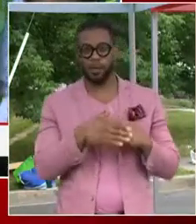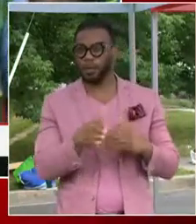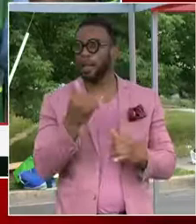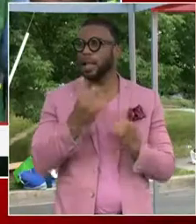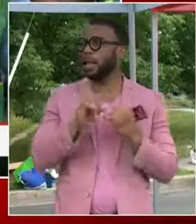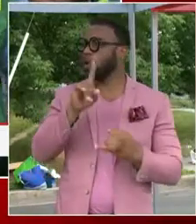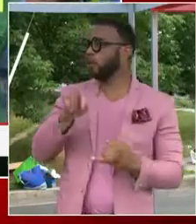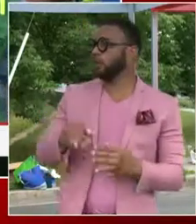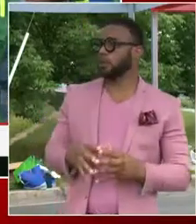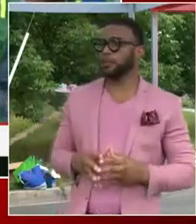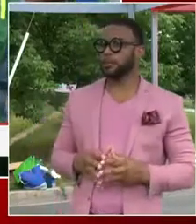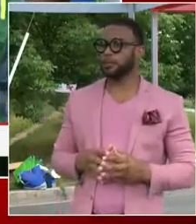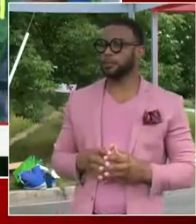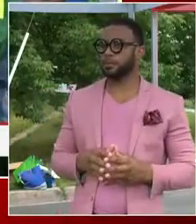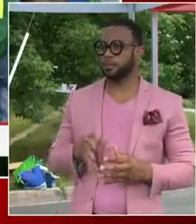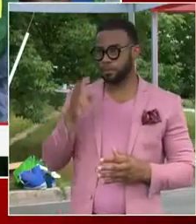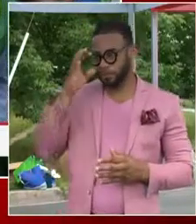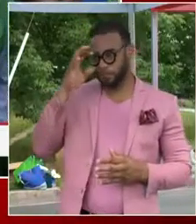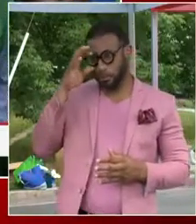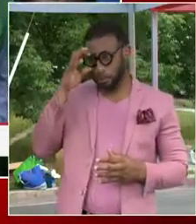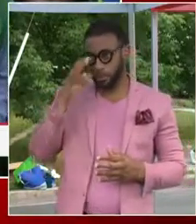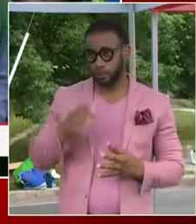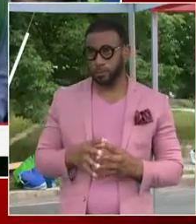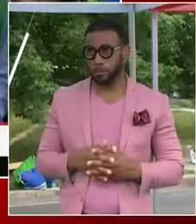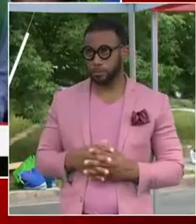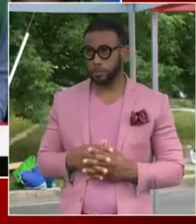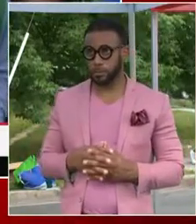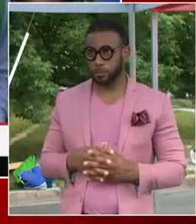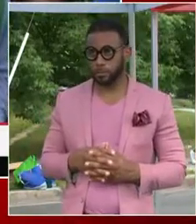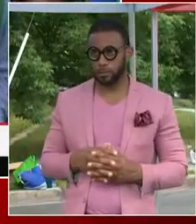last question, Ms. Riff. Good.